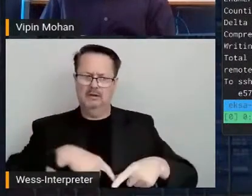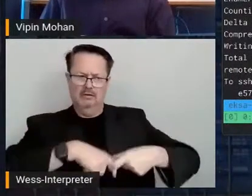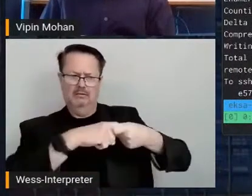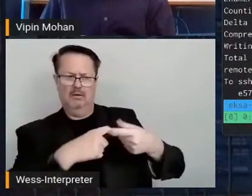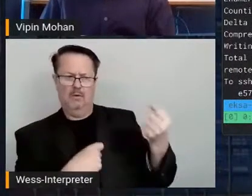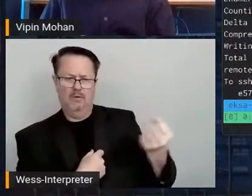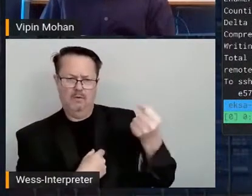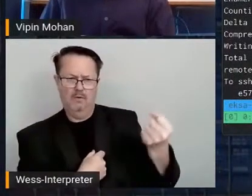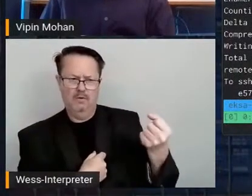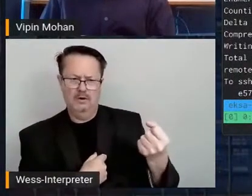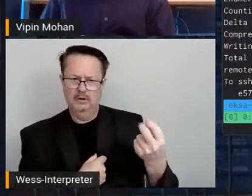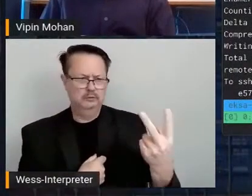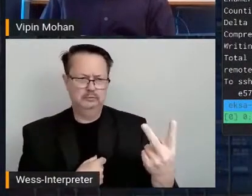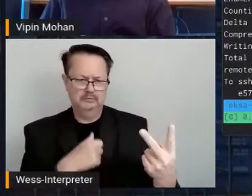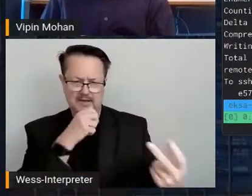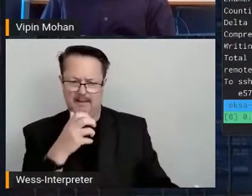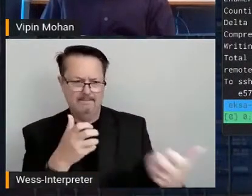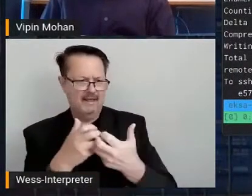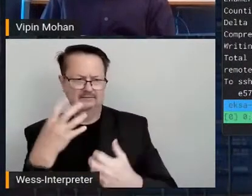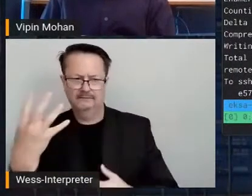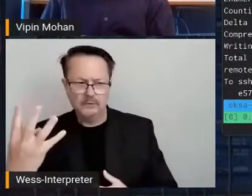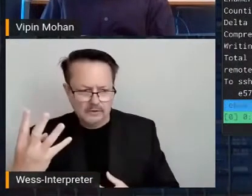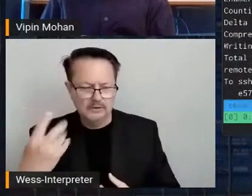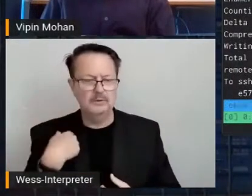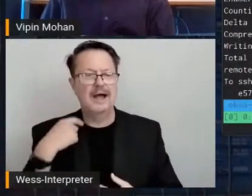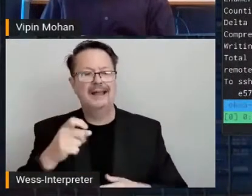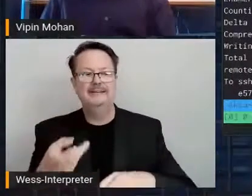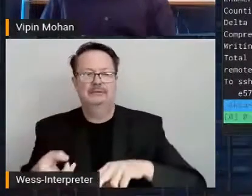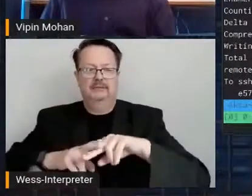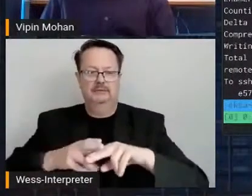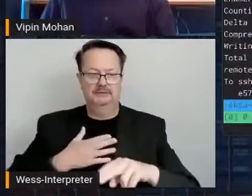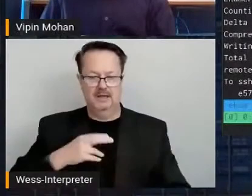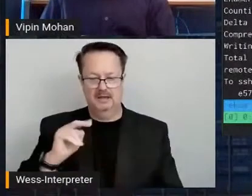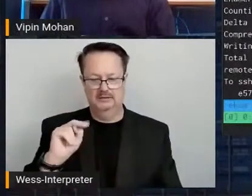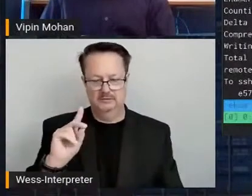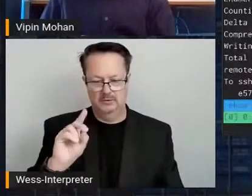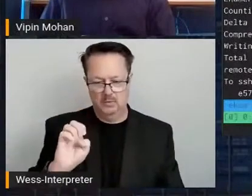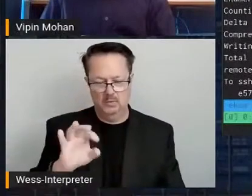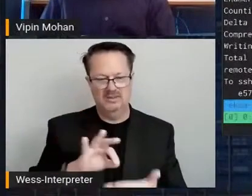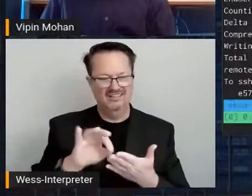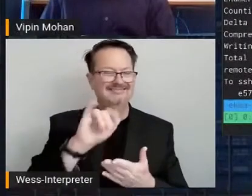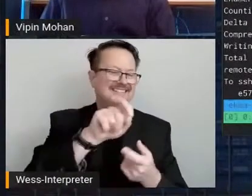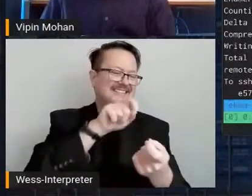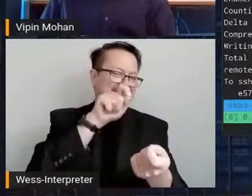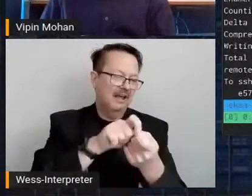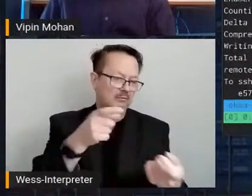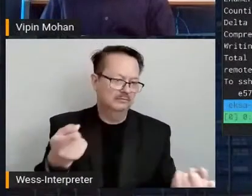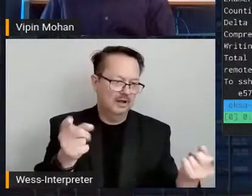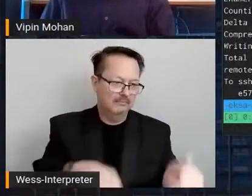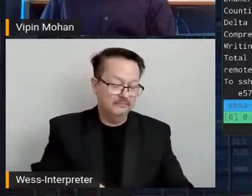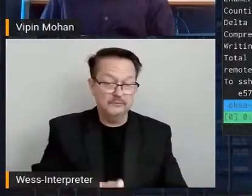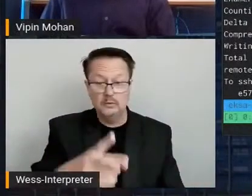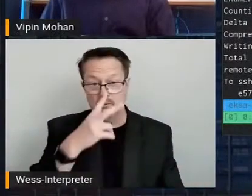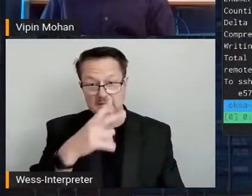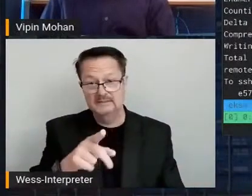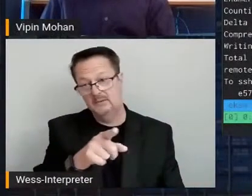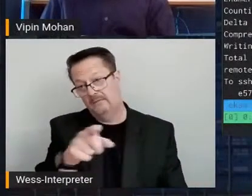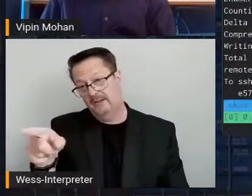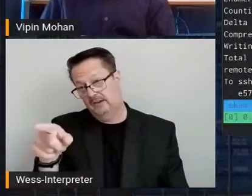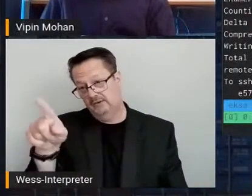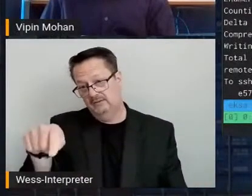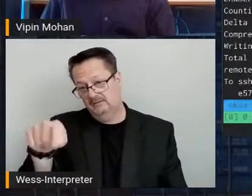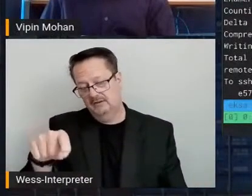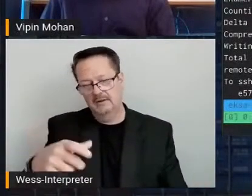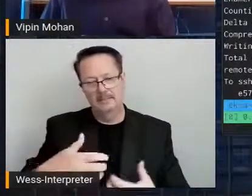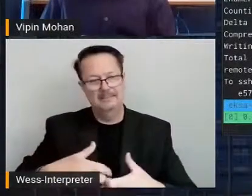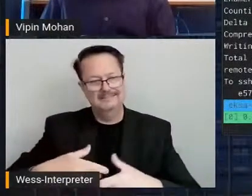nodes or 2 nodes doesn't match 4 nodes, so I need to increase my node count. Yeah, that's exactly what's happening. So you would see over here, the